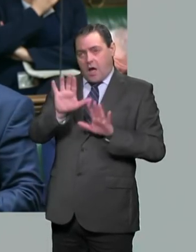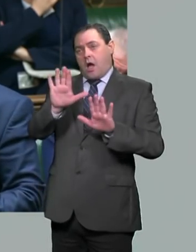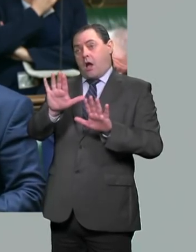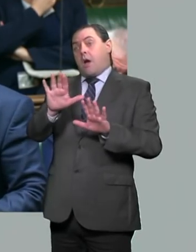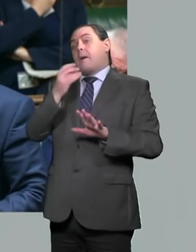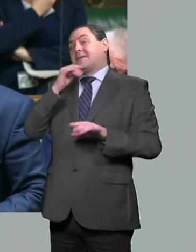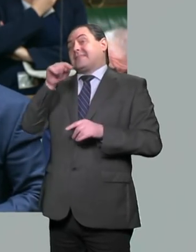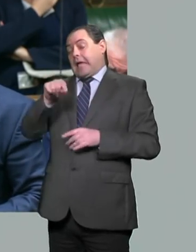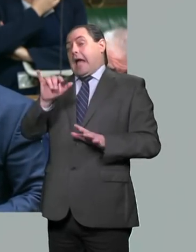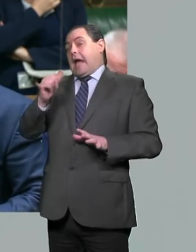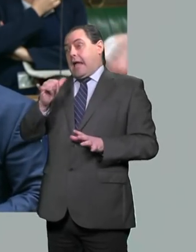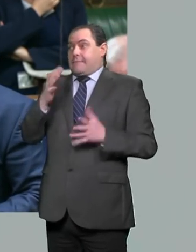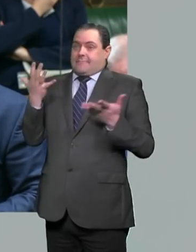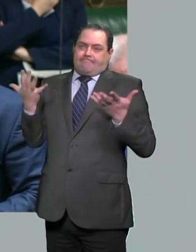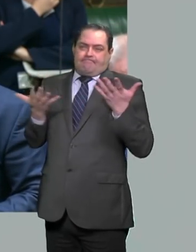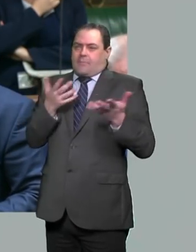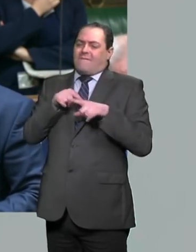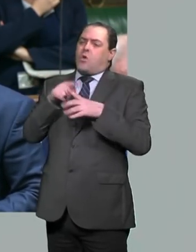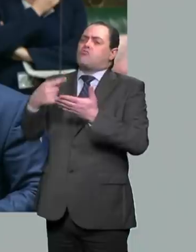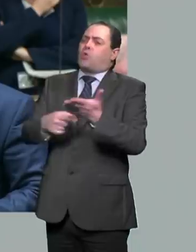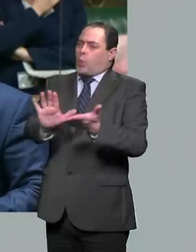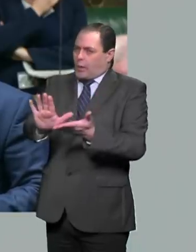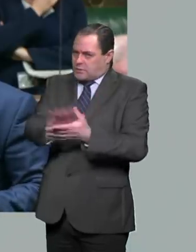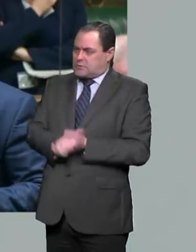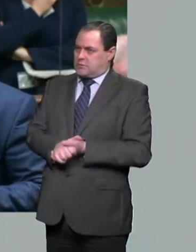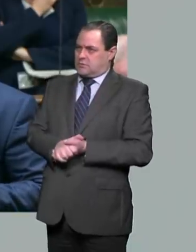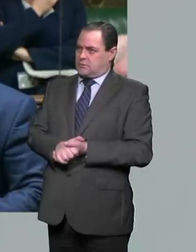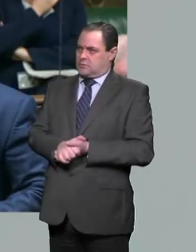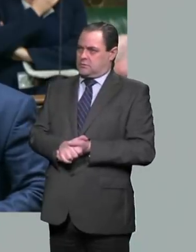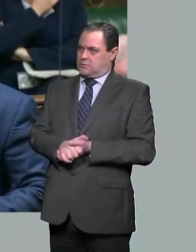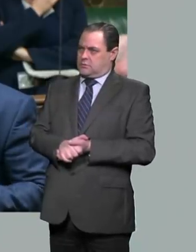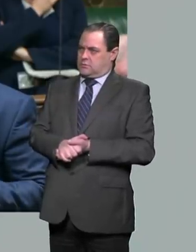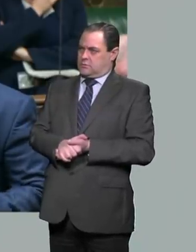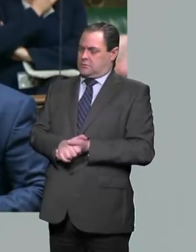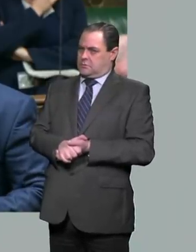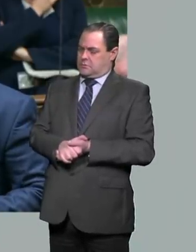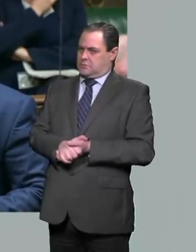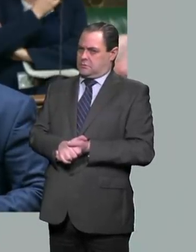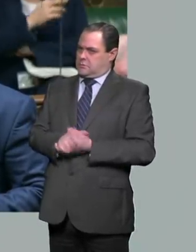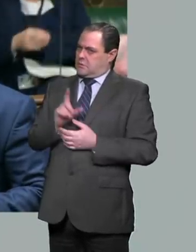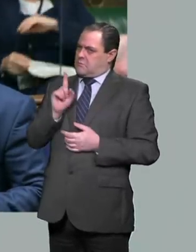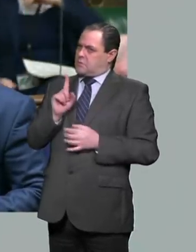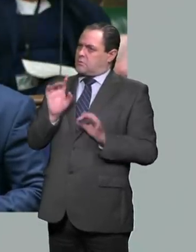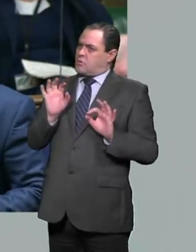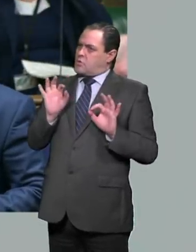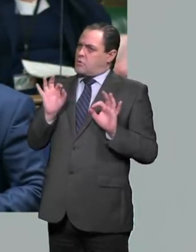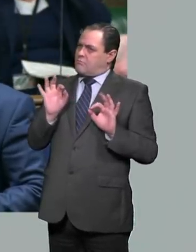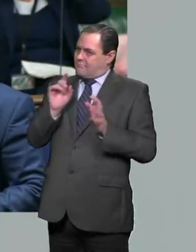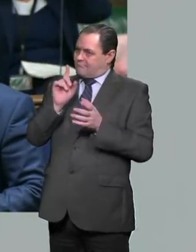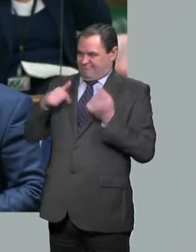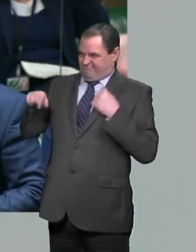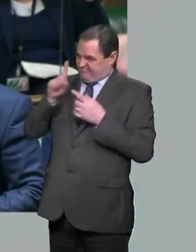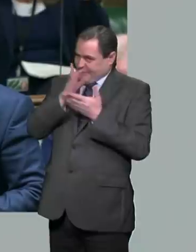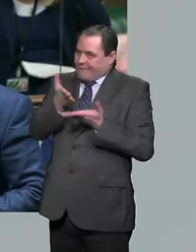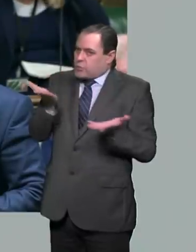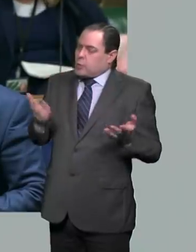there was a party, then all rules were followed. But no one, Prime Minister, believes you.